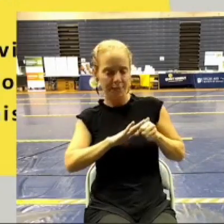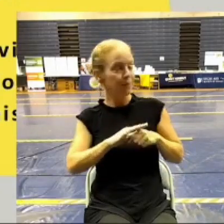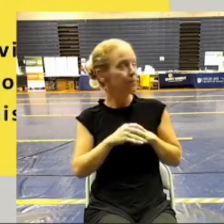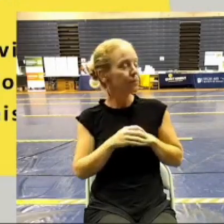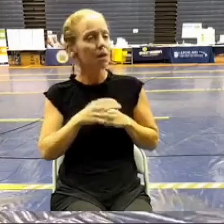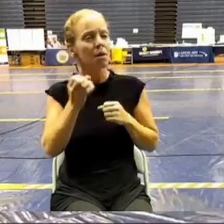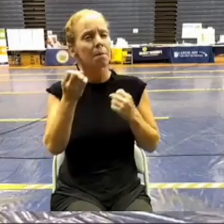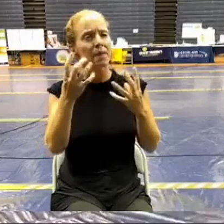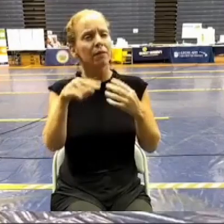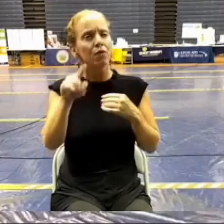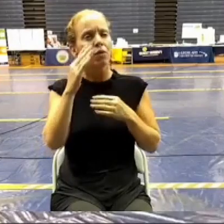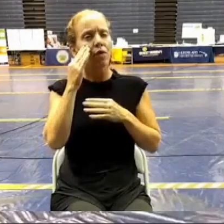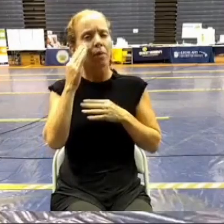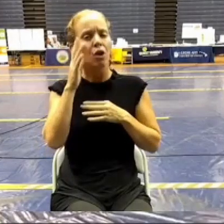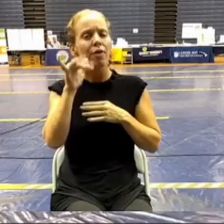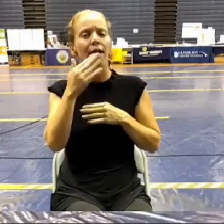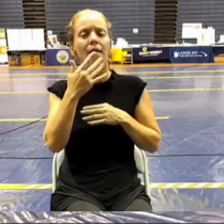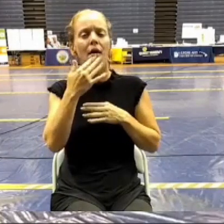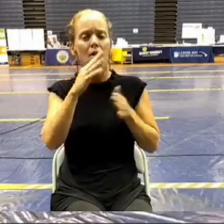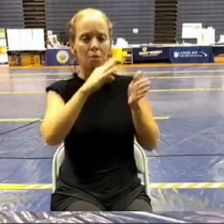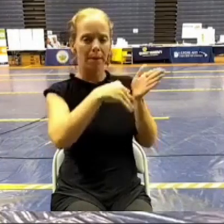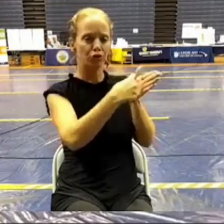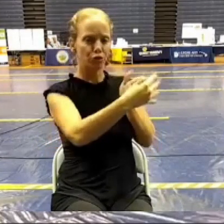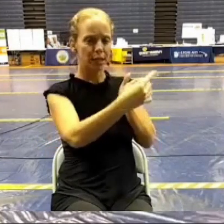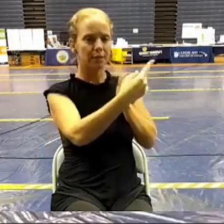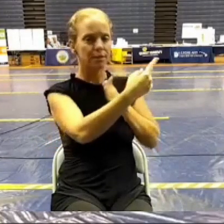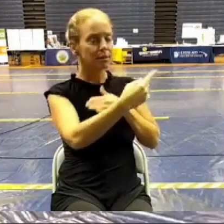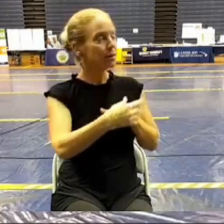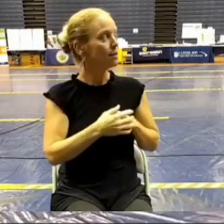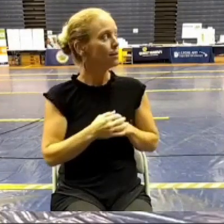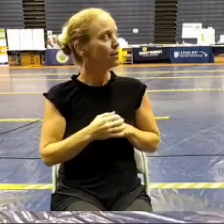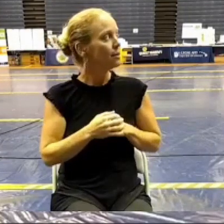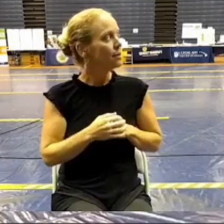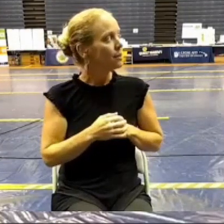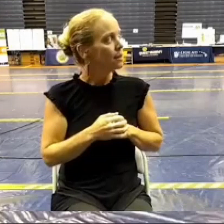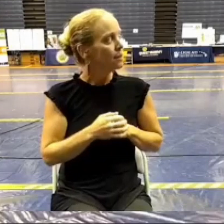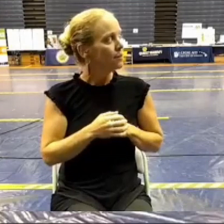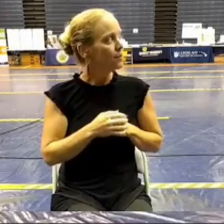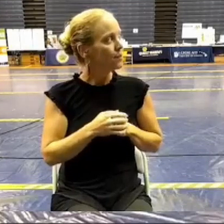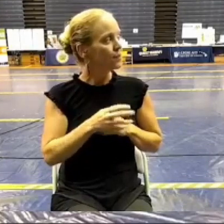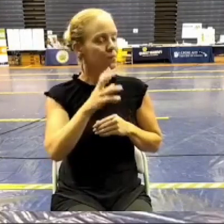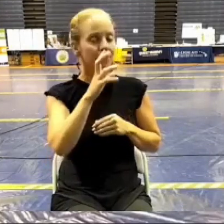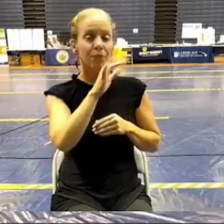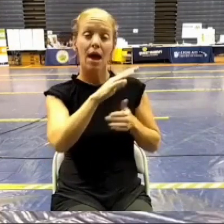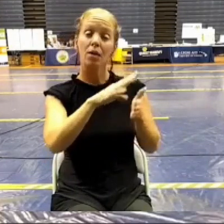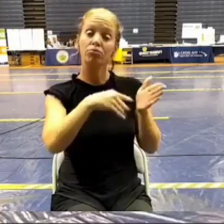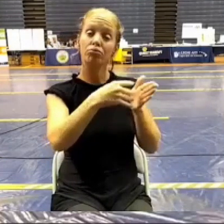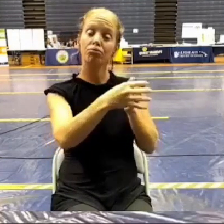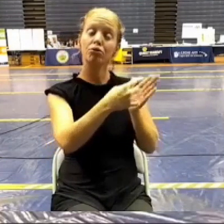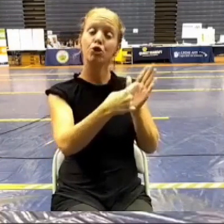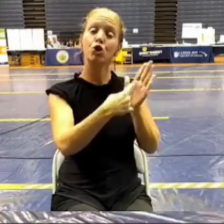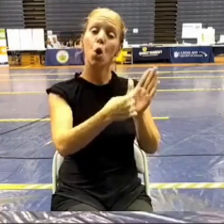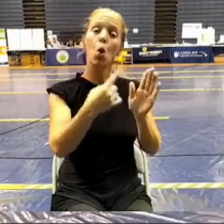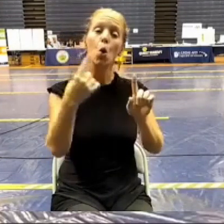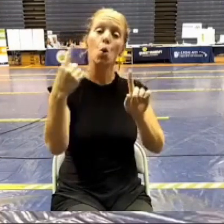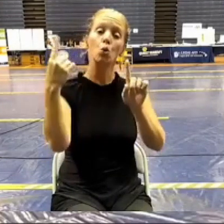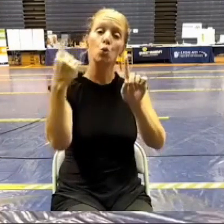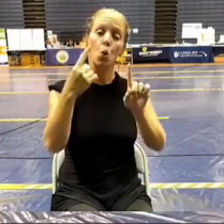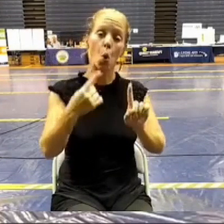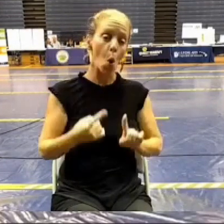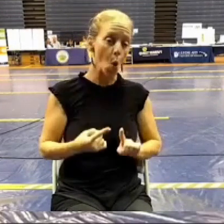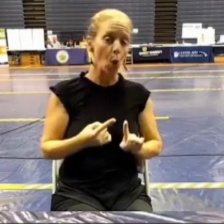I think a lot of you are familiar with this color matrix. This shows the scoring of the different